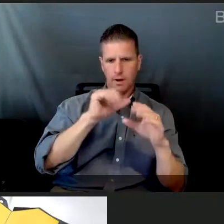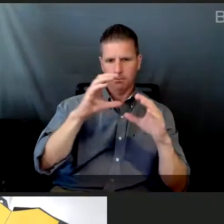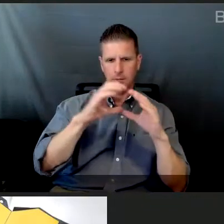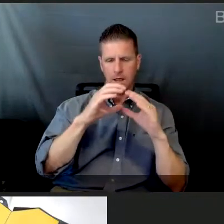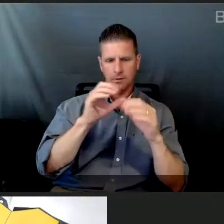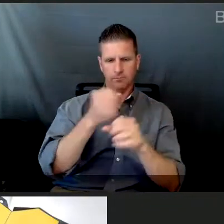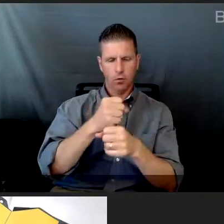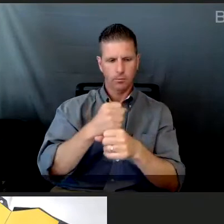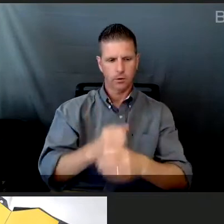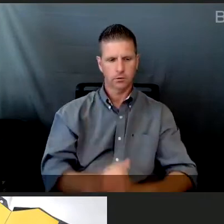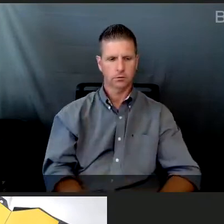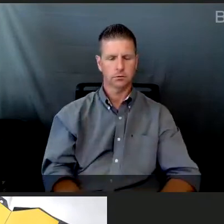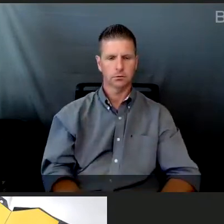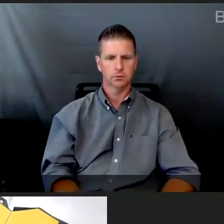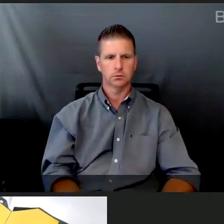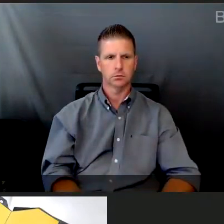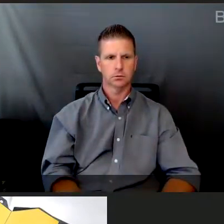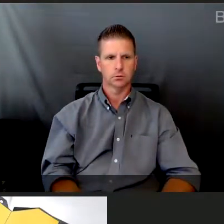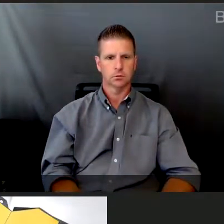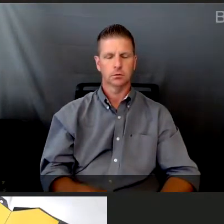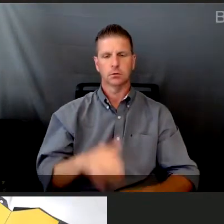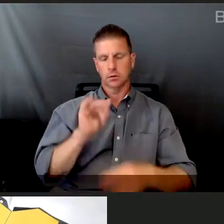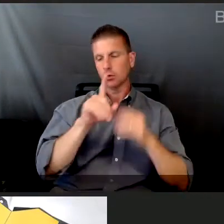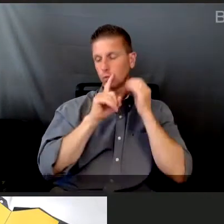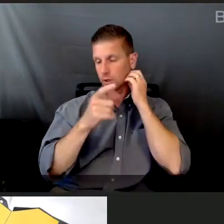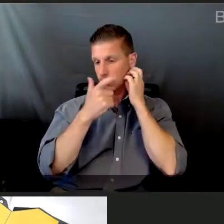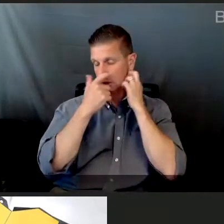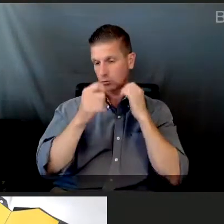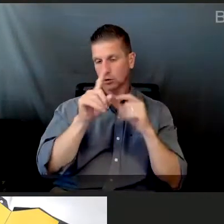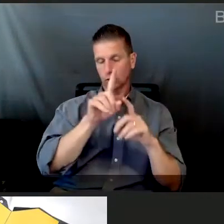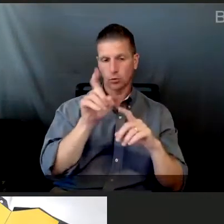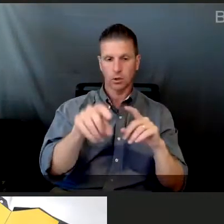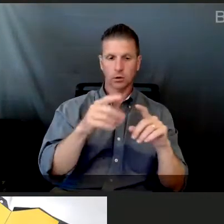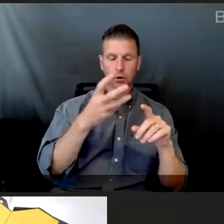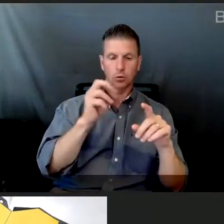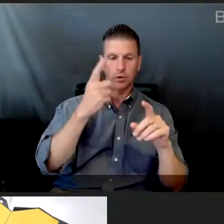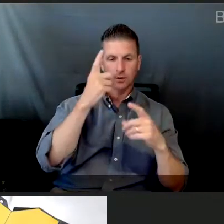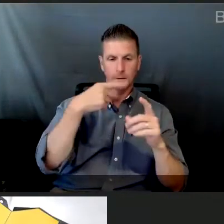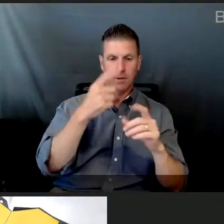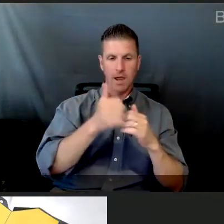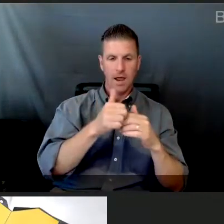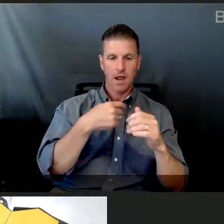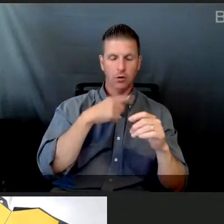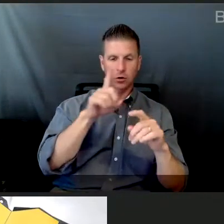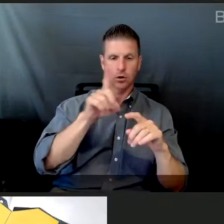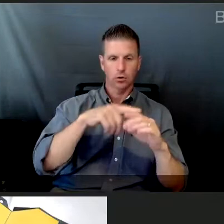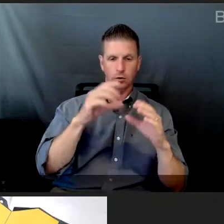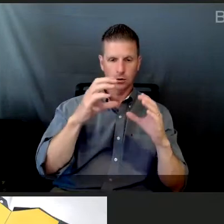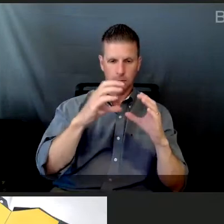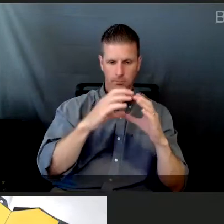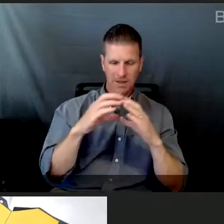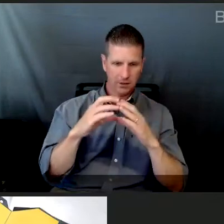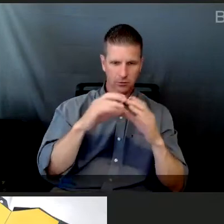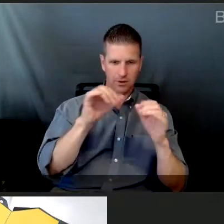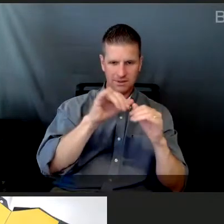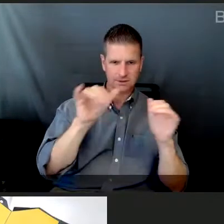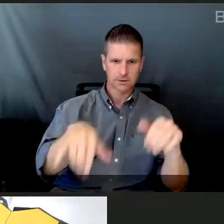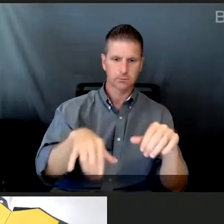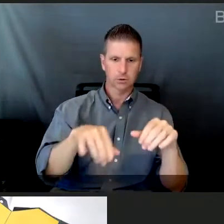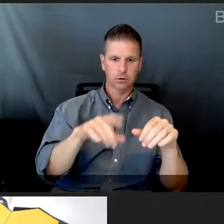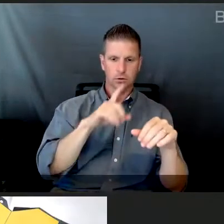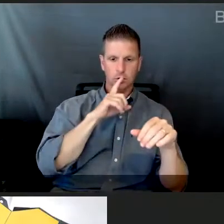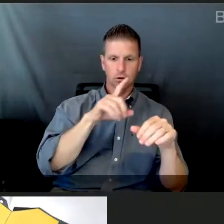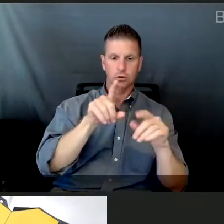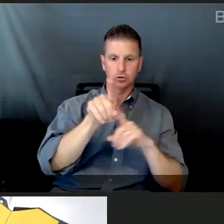that's a really interesting question. So when we think about how we get to planetary systems, essentially